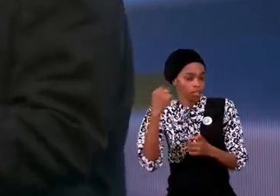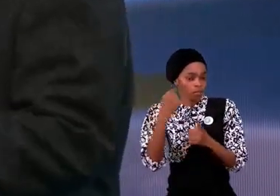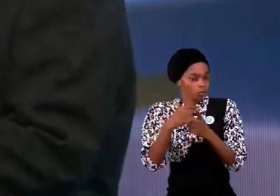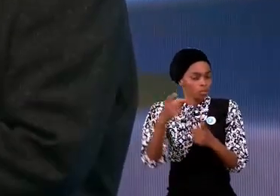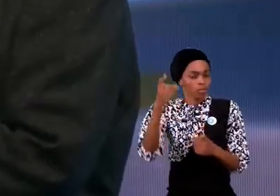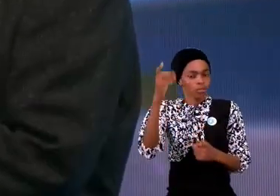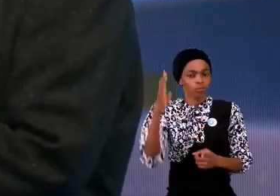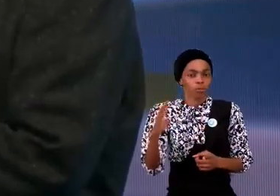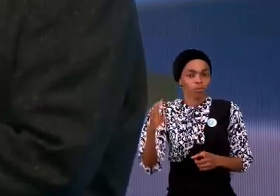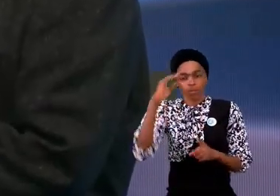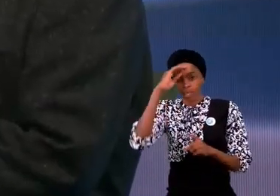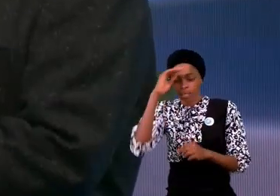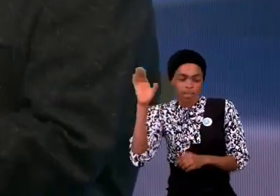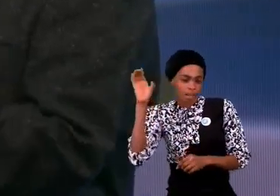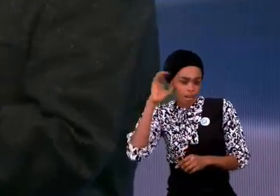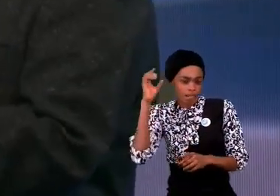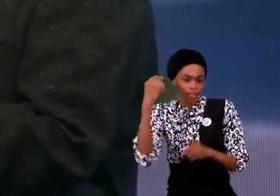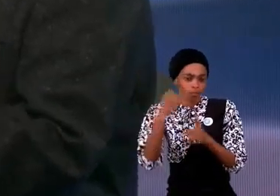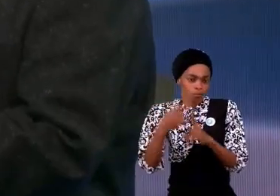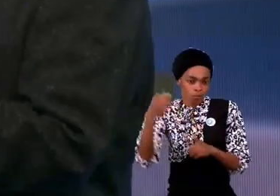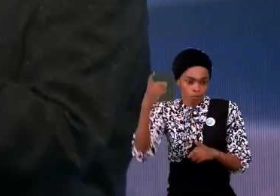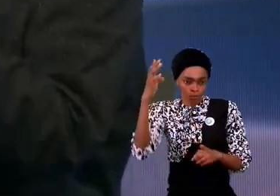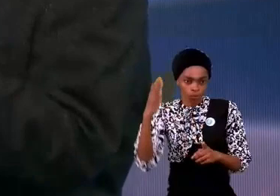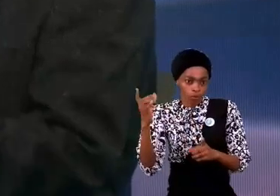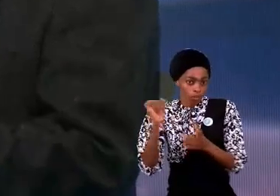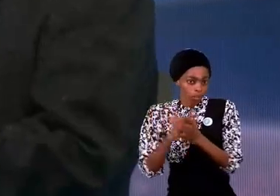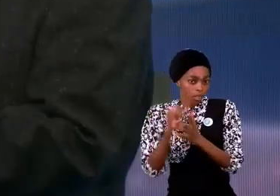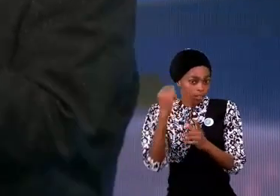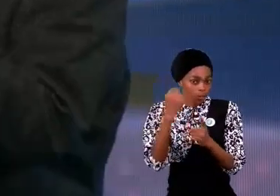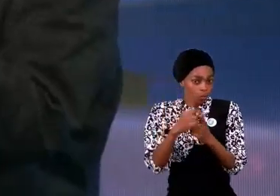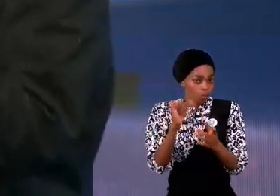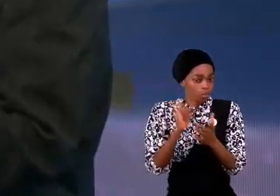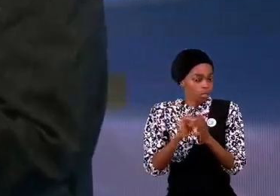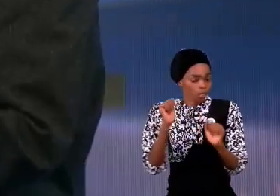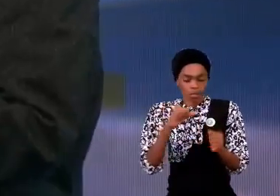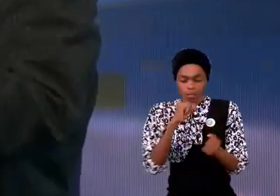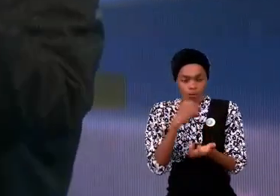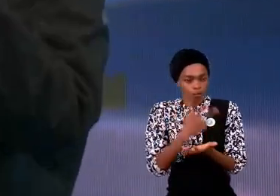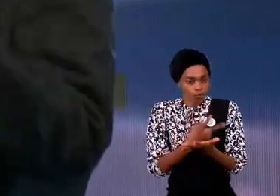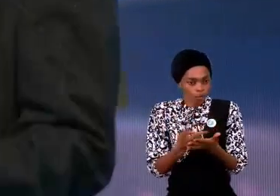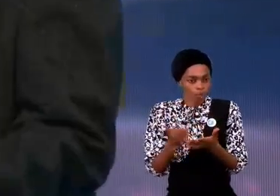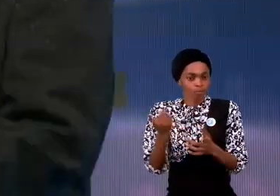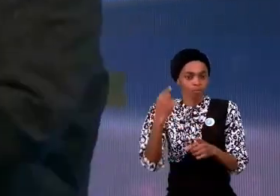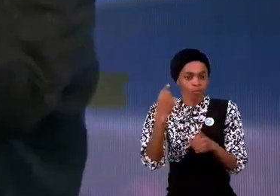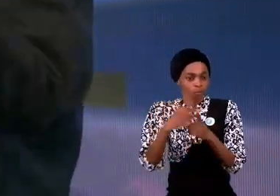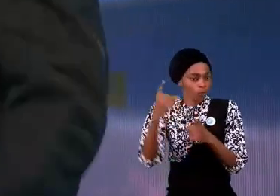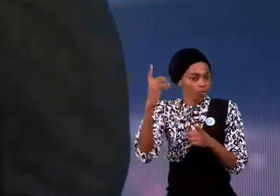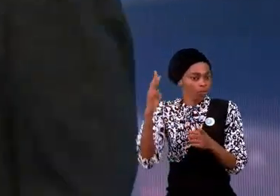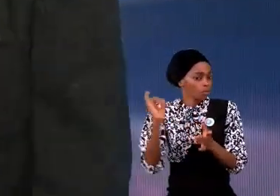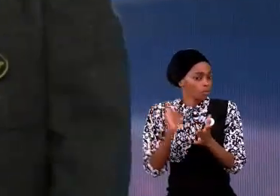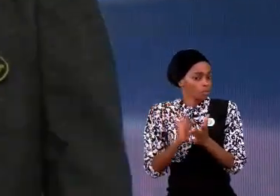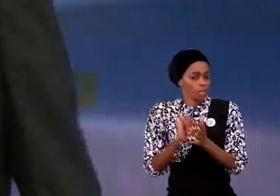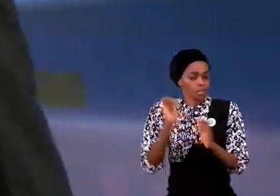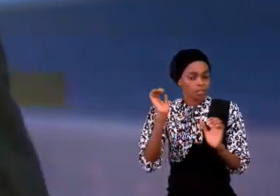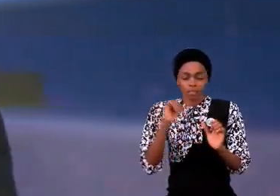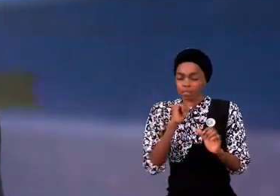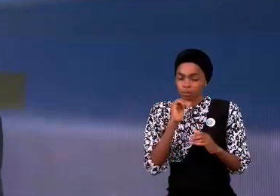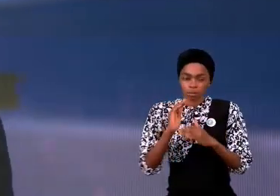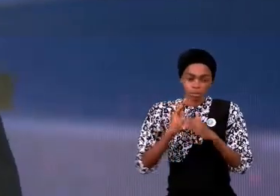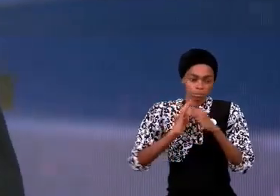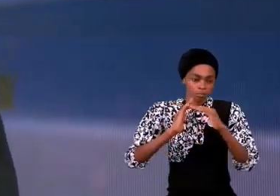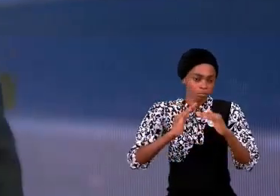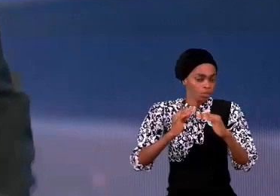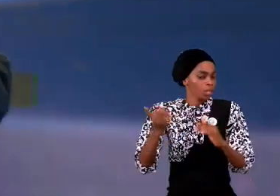that is unlimited, the word that works wonders and signs and healing and miracle. He